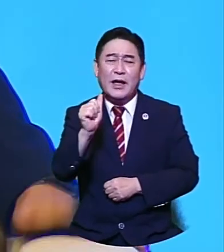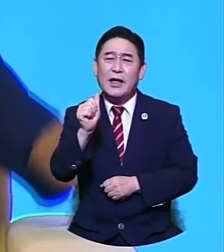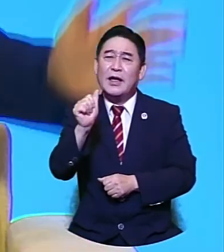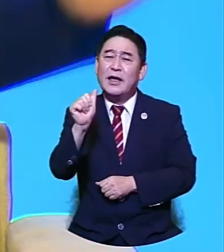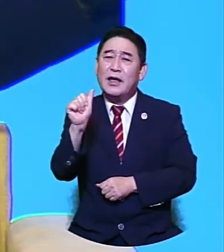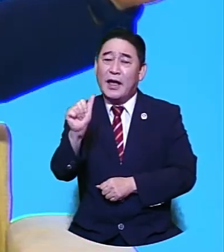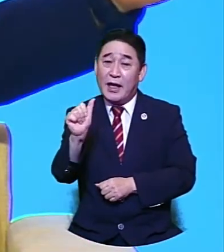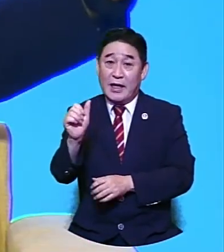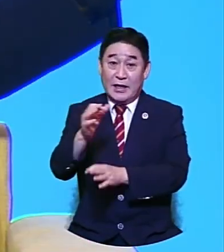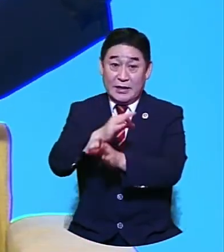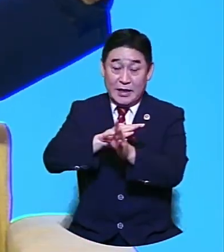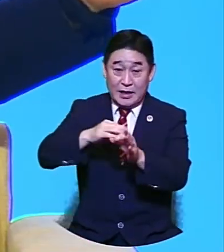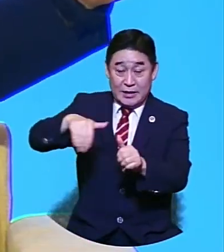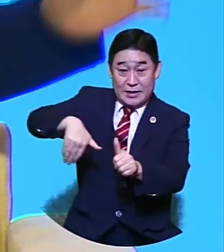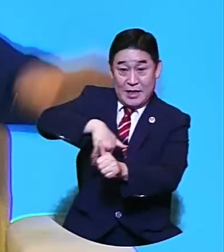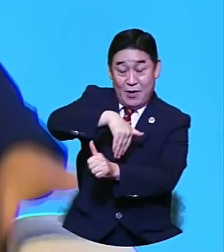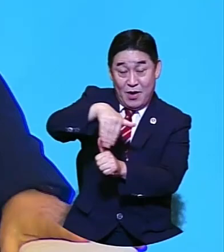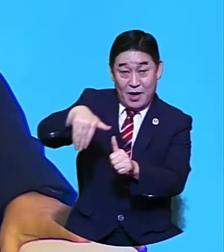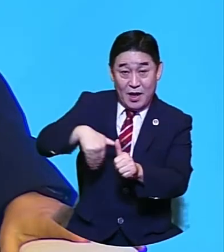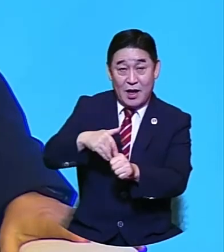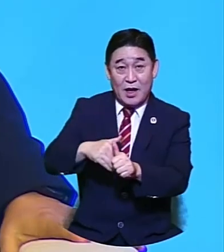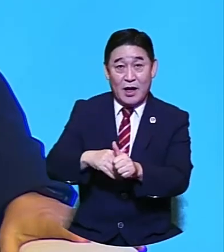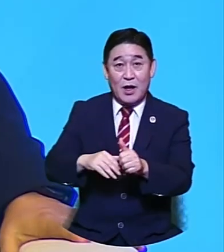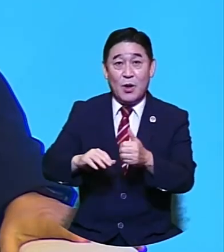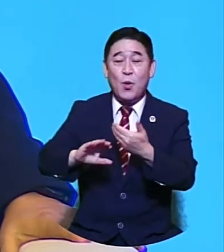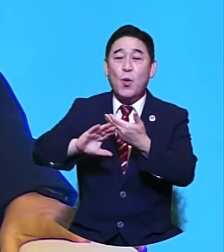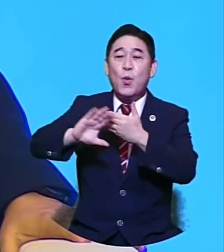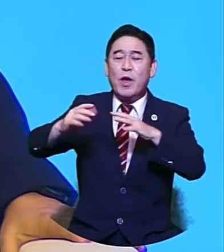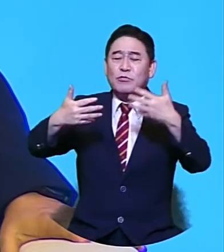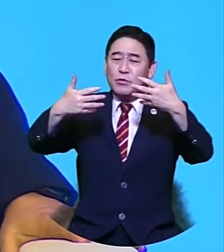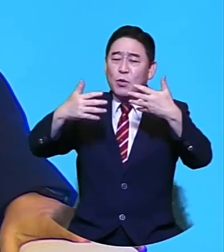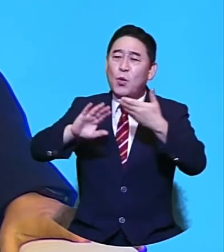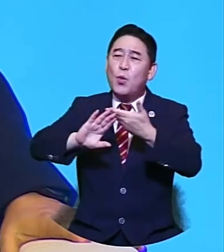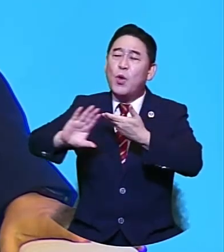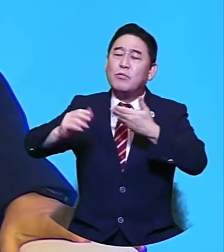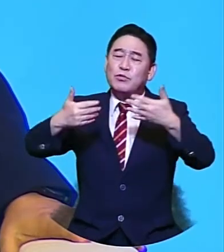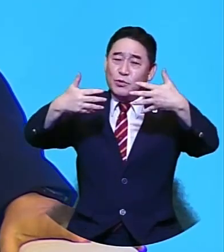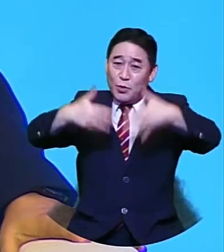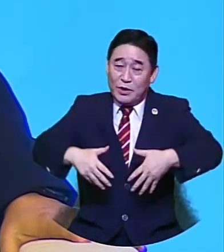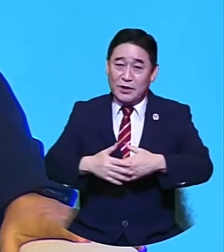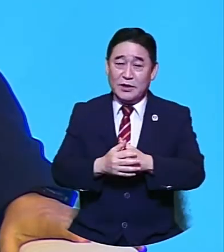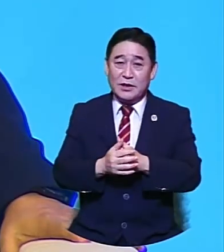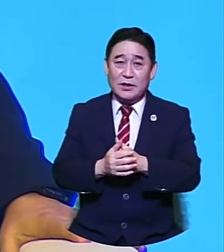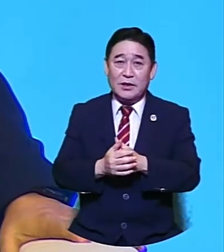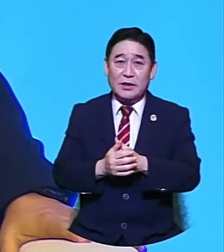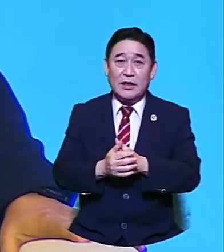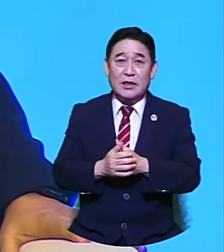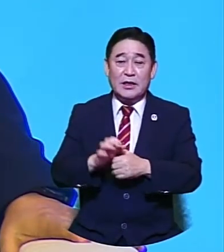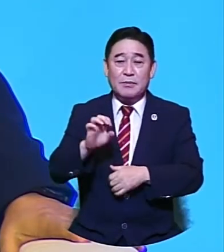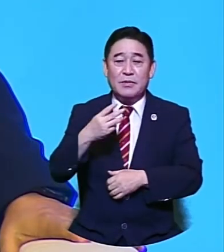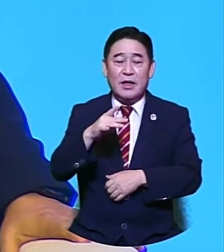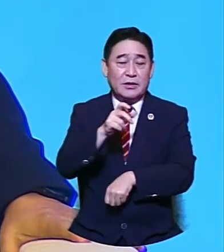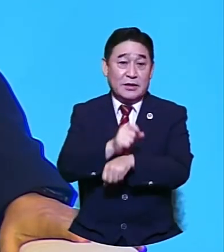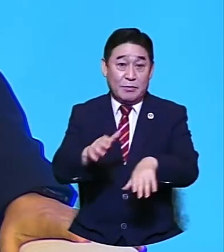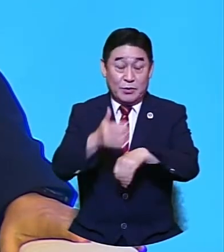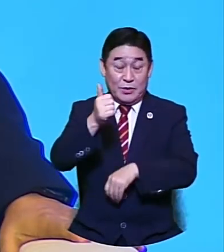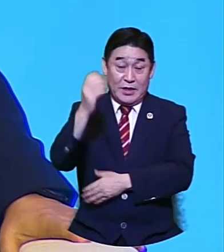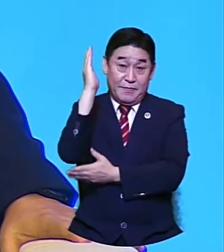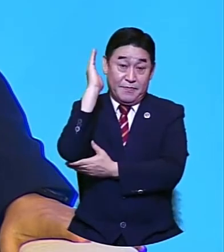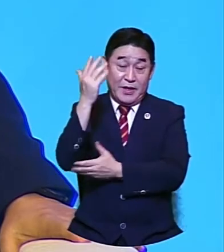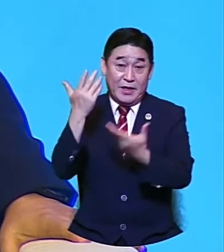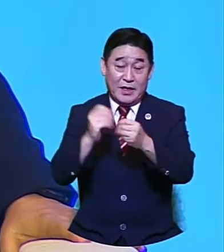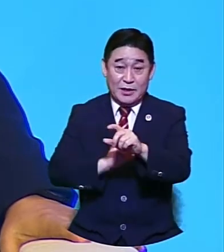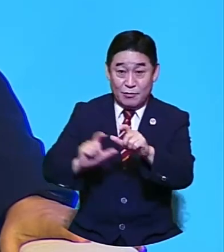also this externality factor that Frank mentioned, then the three speakers said that the green ODA is